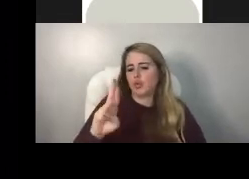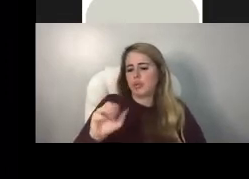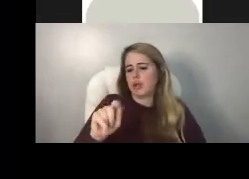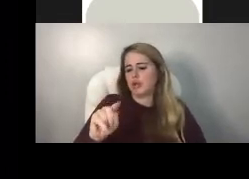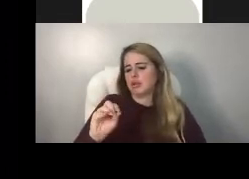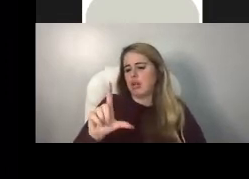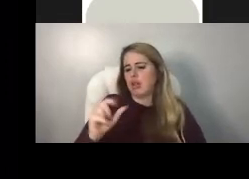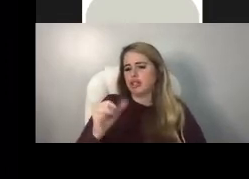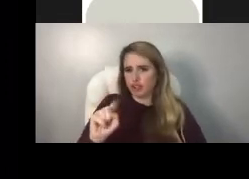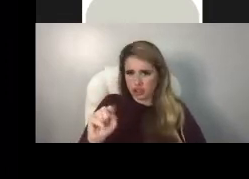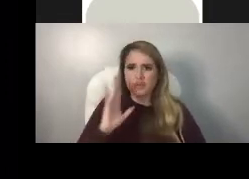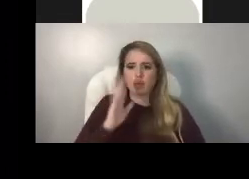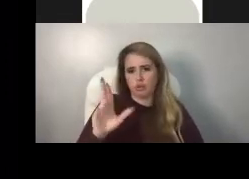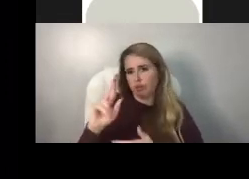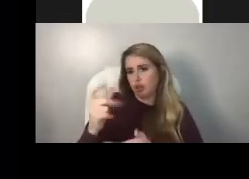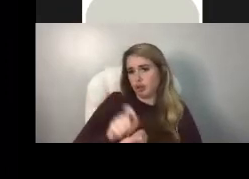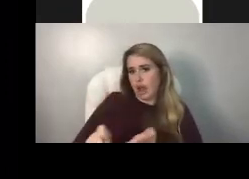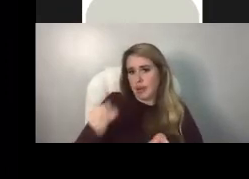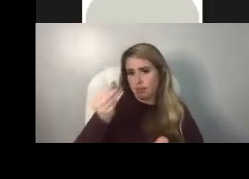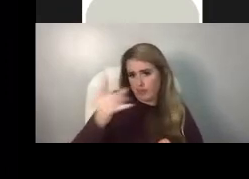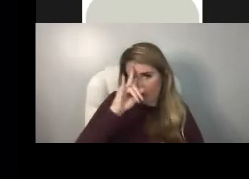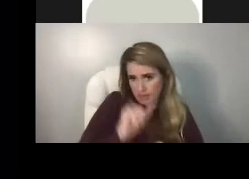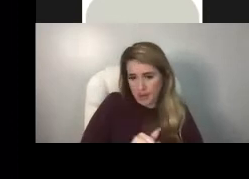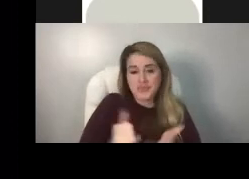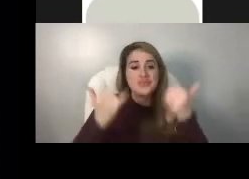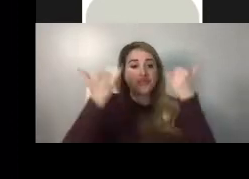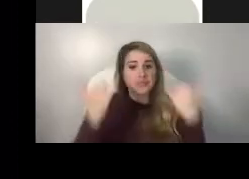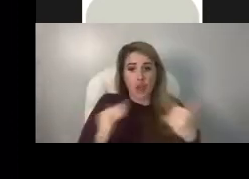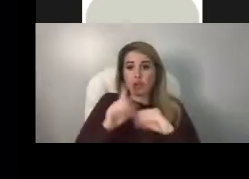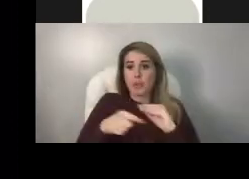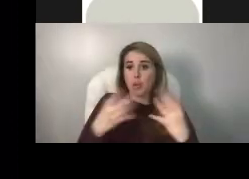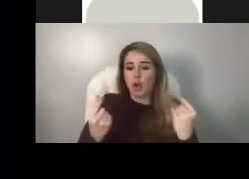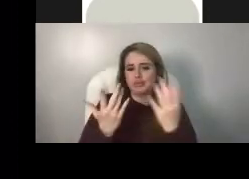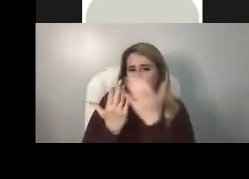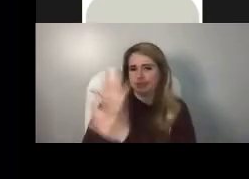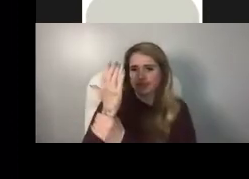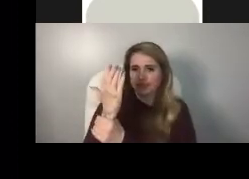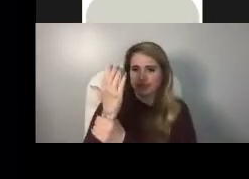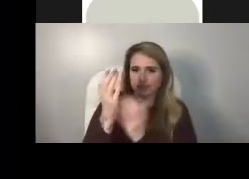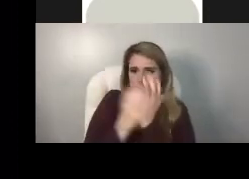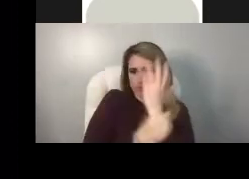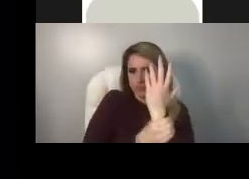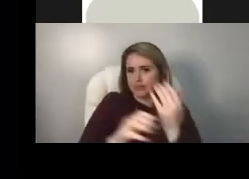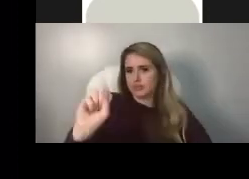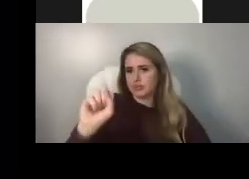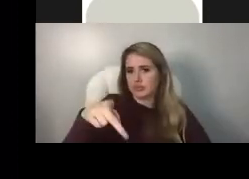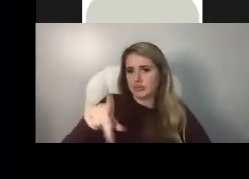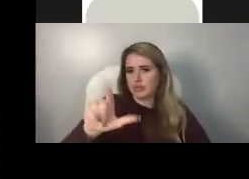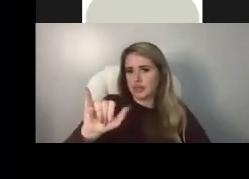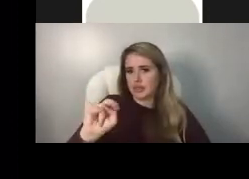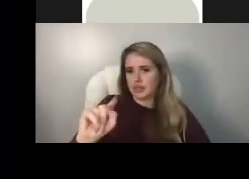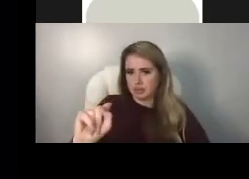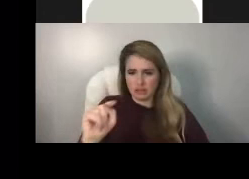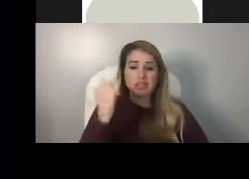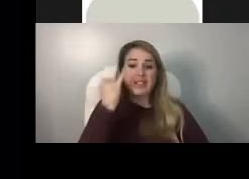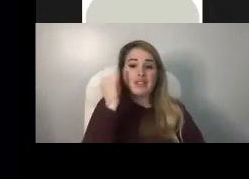the next thing I want to talk about is splinting. There's a number of splints that you can use if you have arthritis in your wrist or